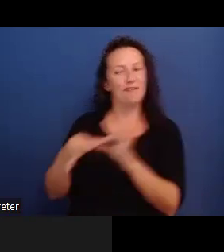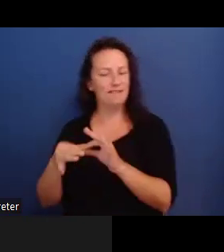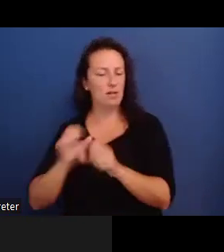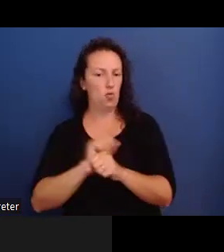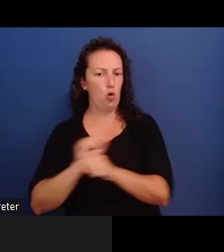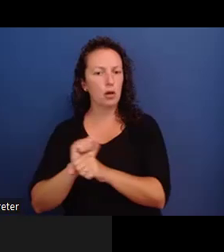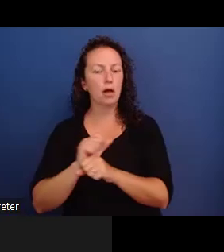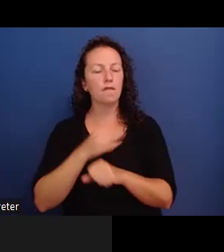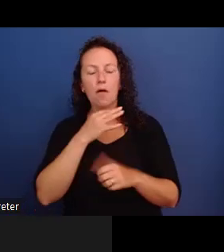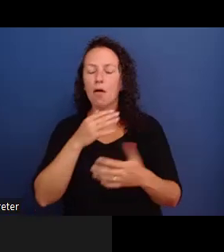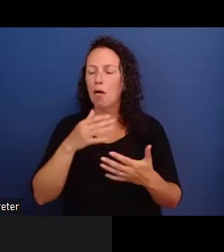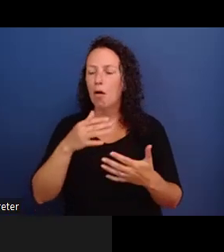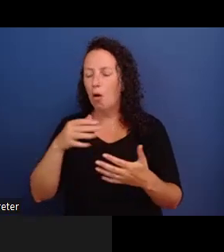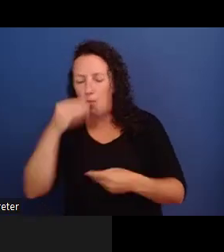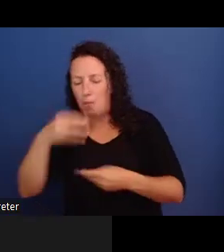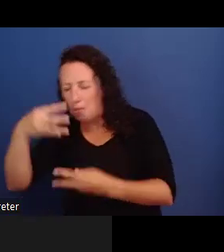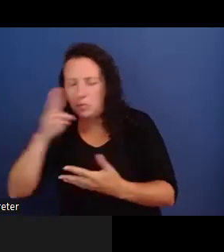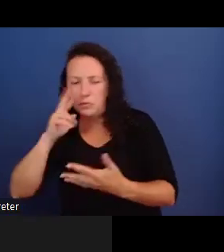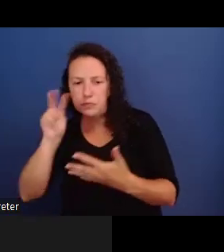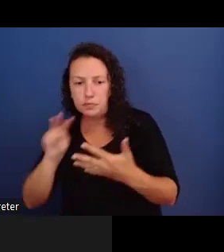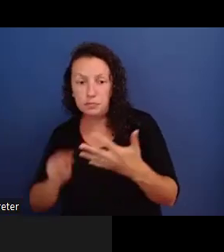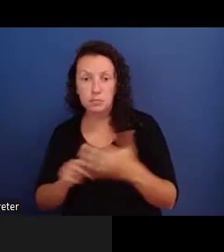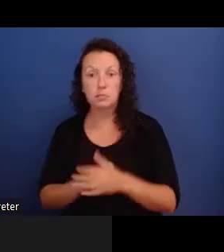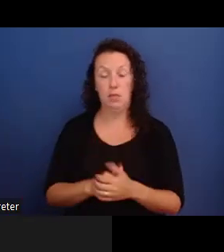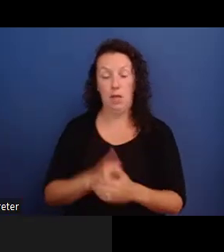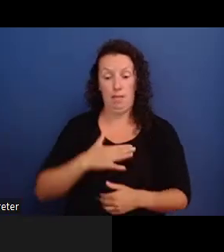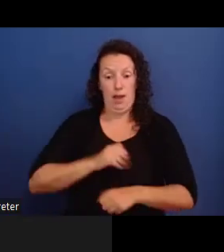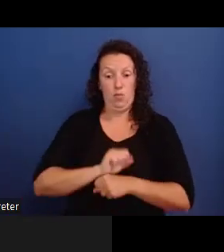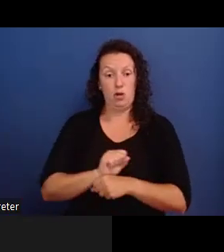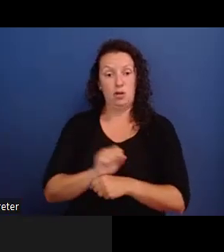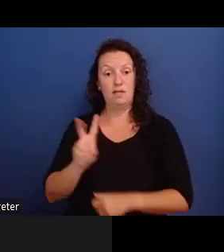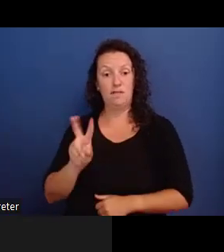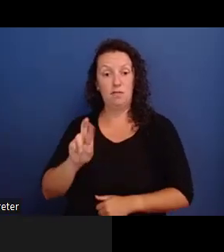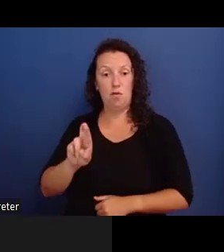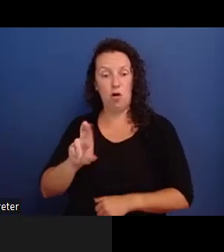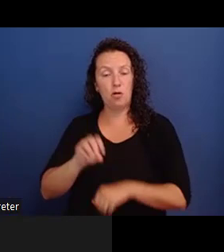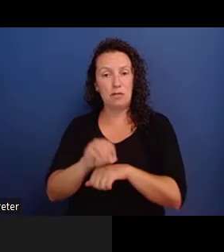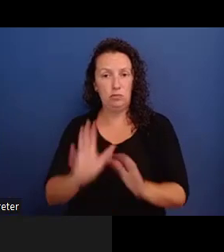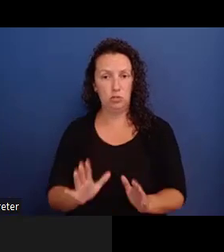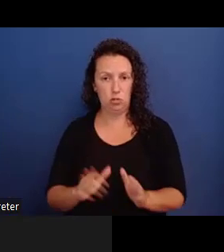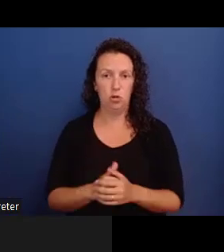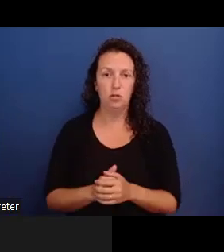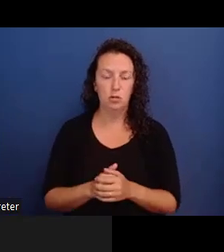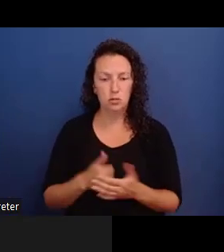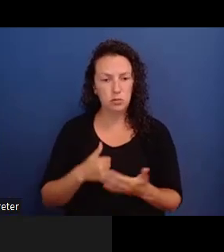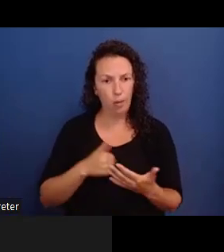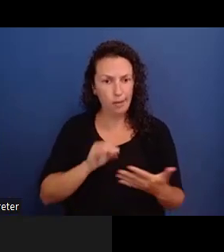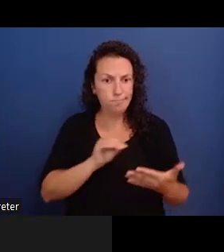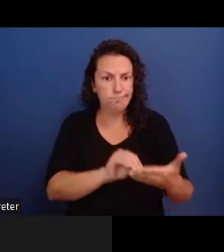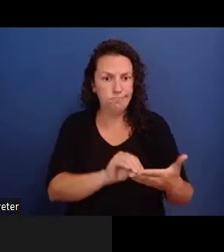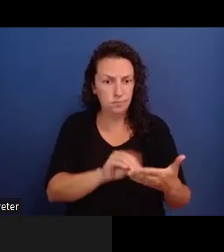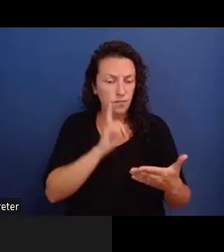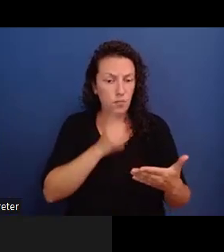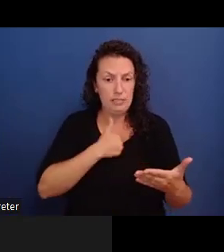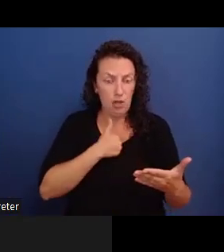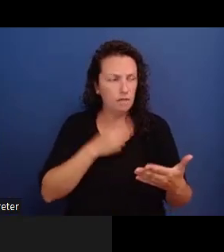my job is a vocational rehab counselor. So I kind of put that one in. And that's what I do for my clients.